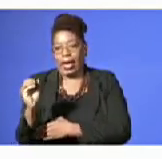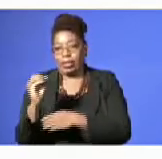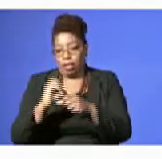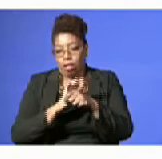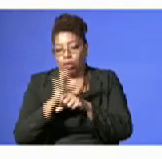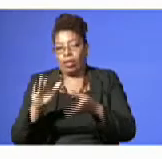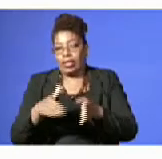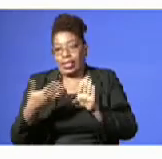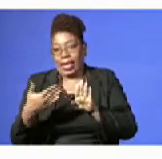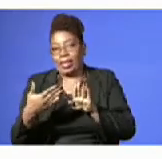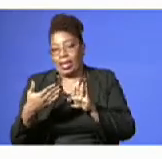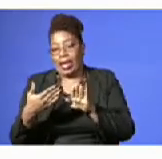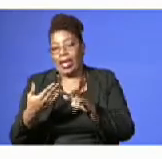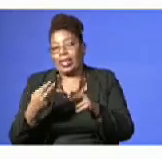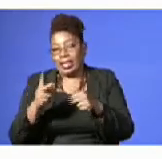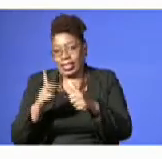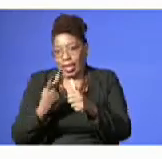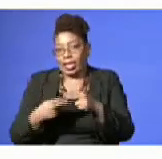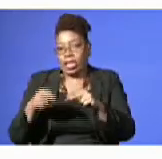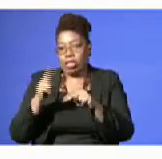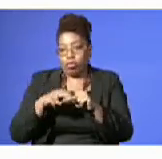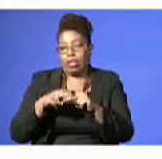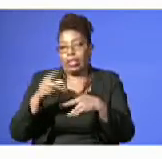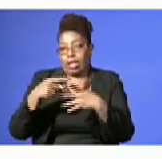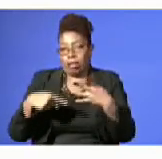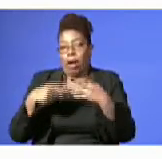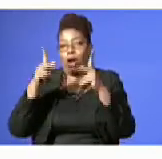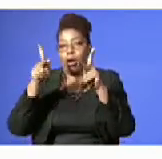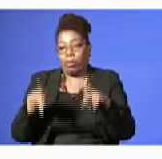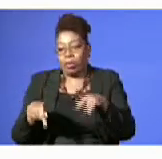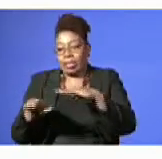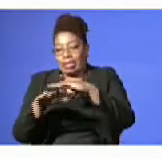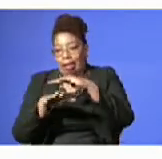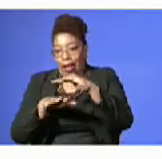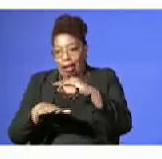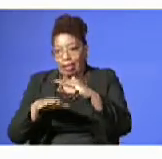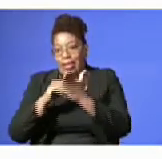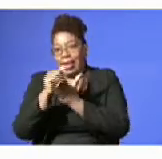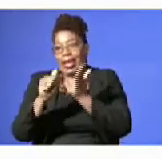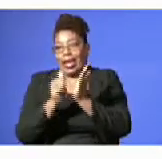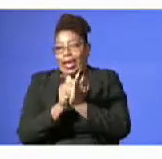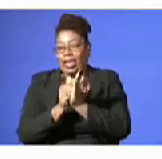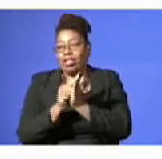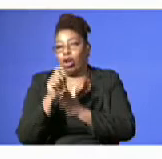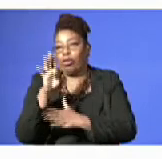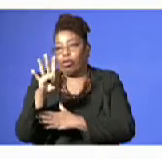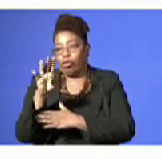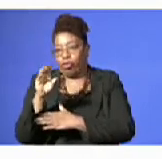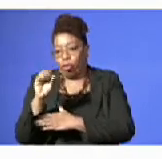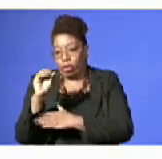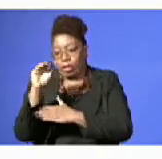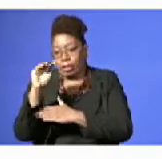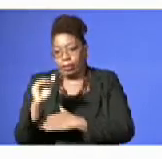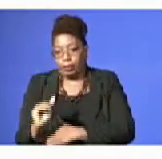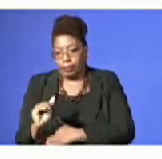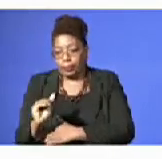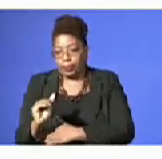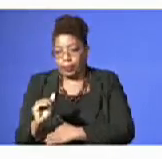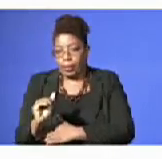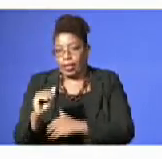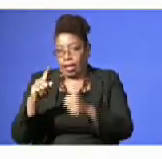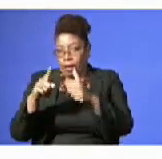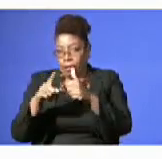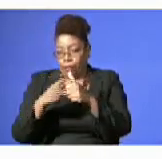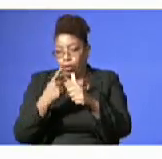in the second wave have been among persons under the age of 40. Whereas in the